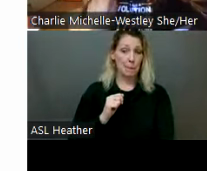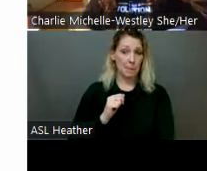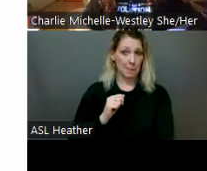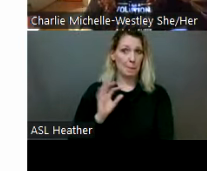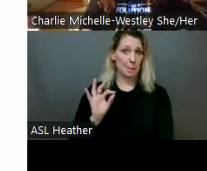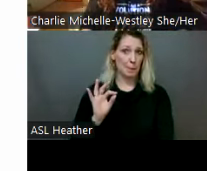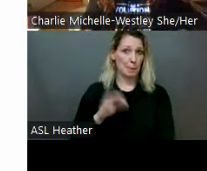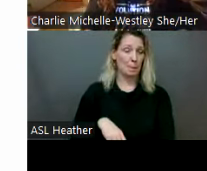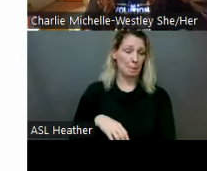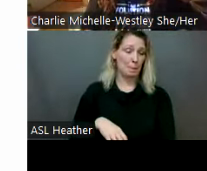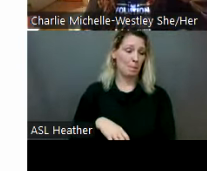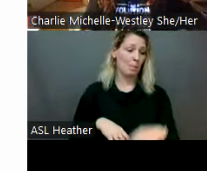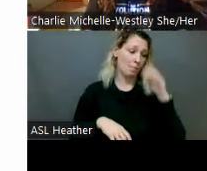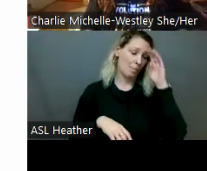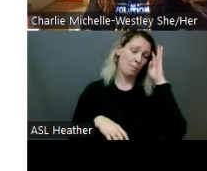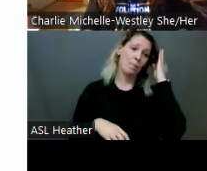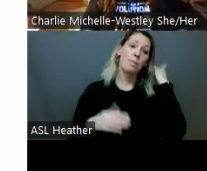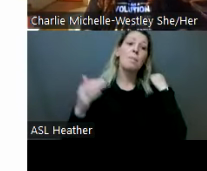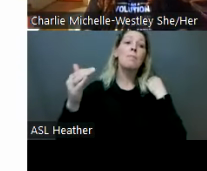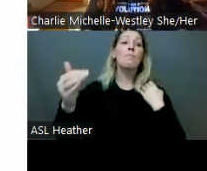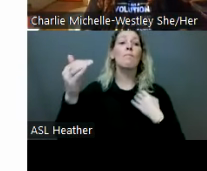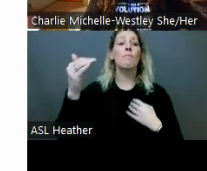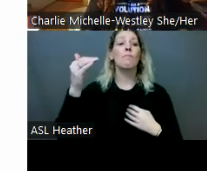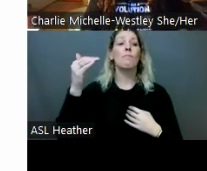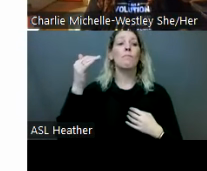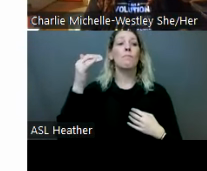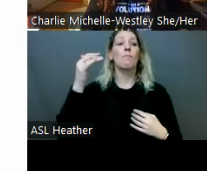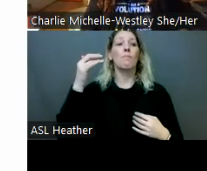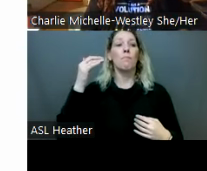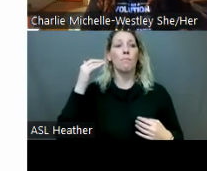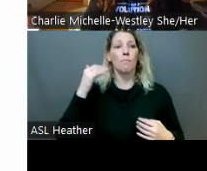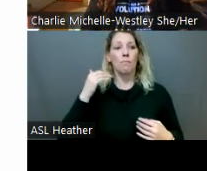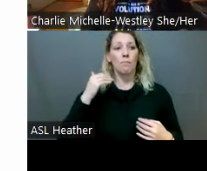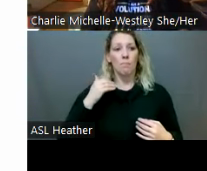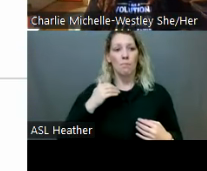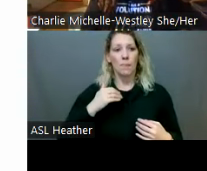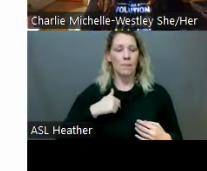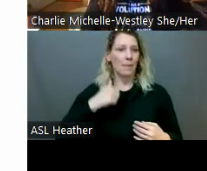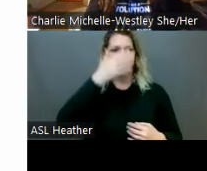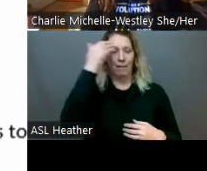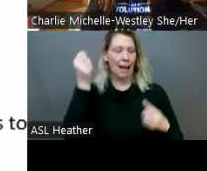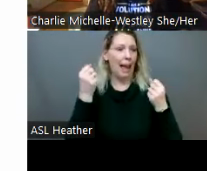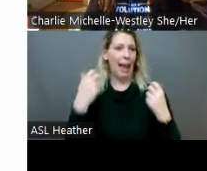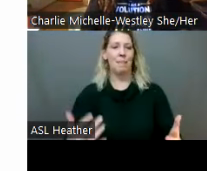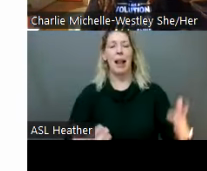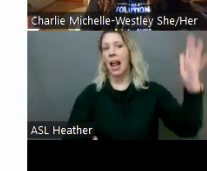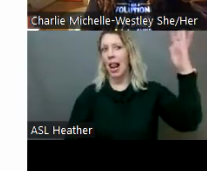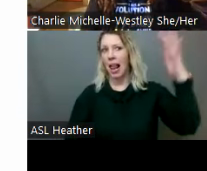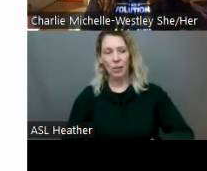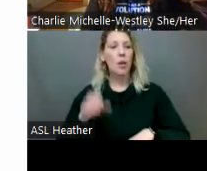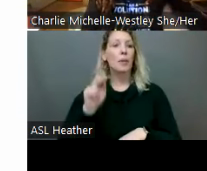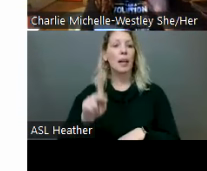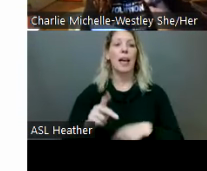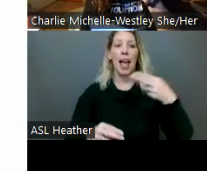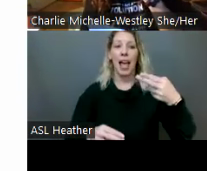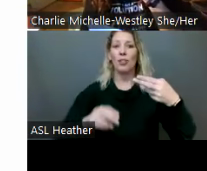We Right. can move on. All right. Let's see how far it goes now. H, I forget how many letters in the alphabet there are. Let's do H,